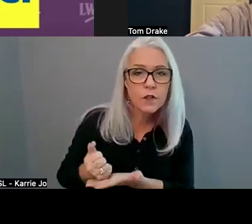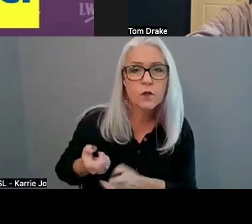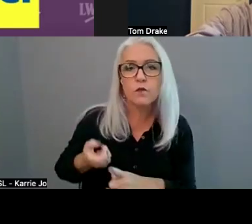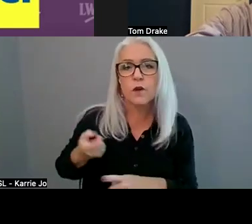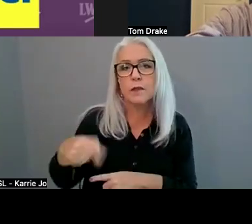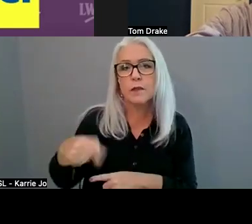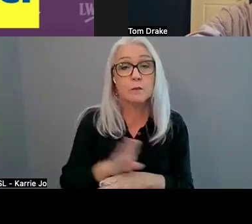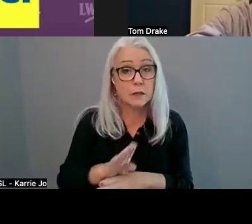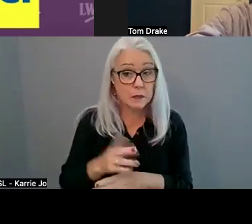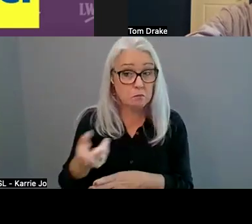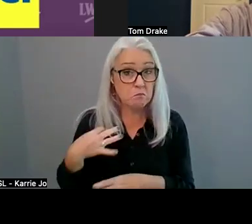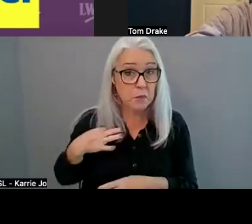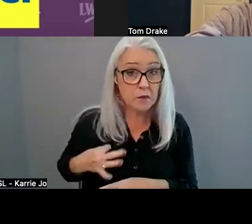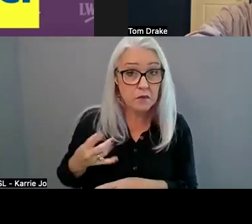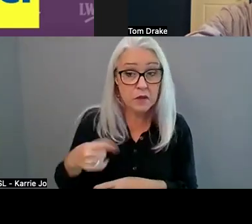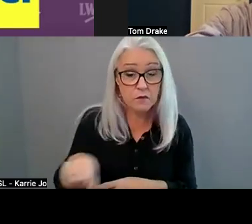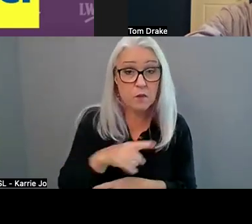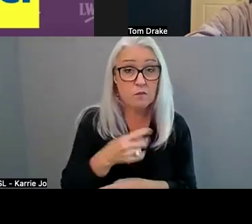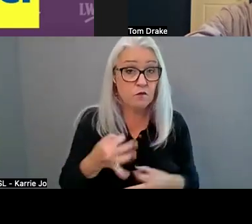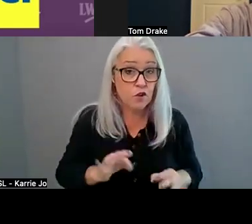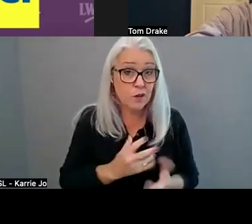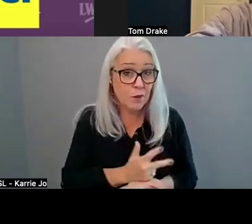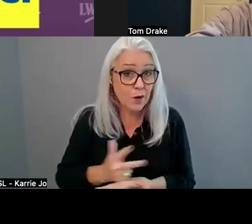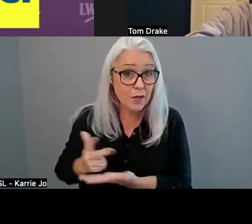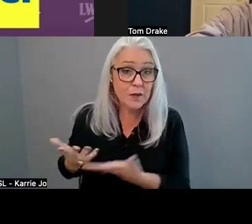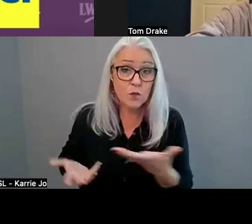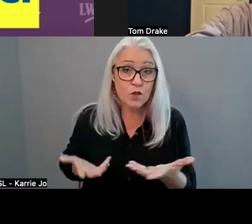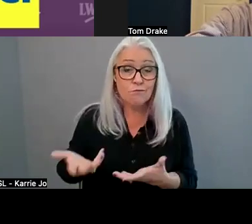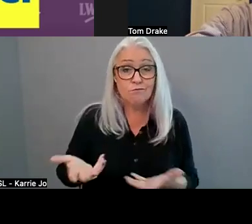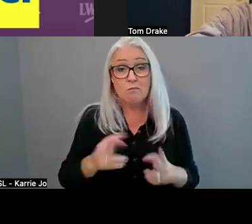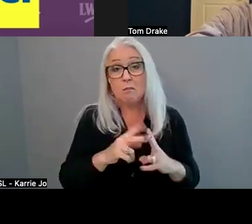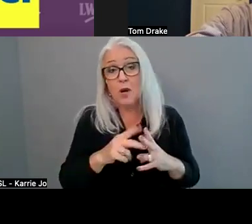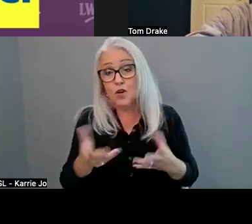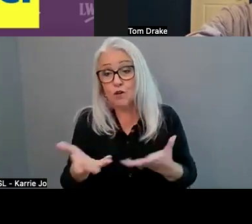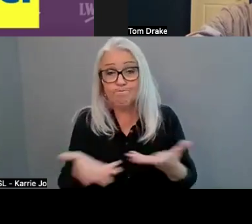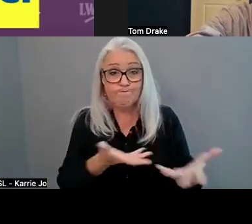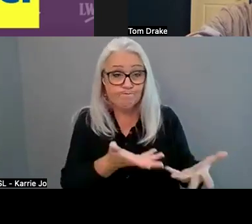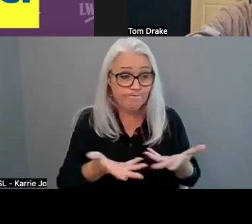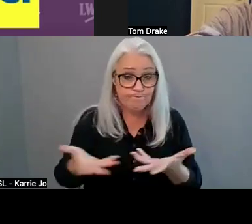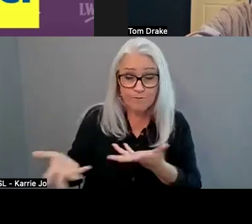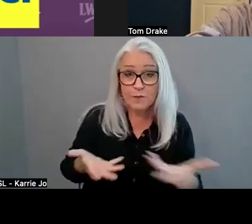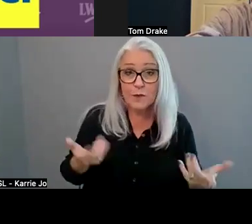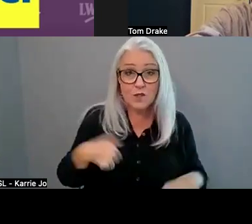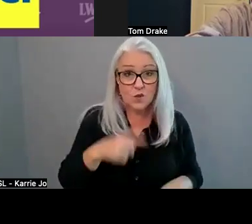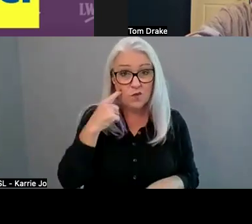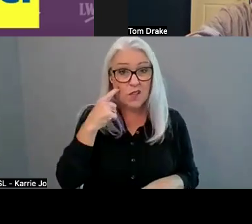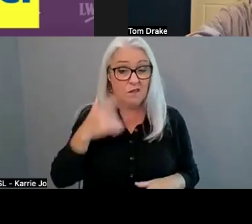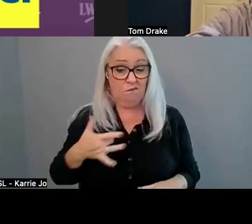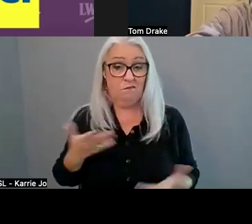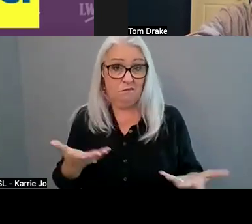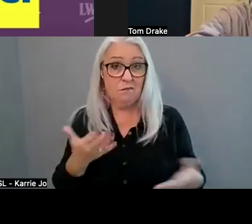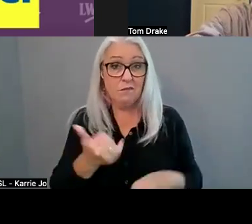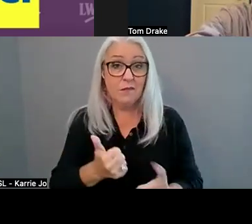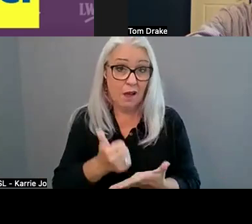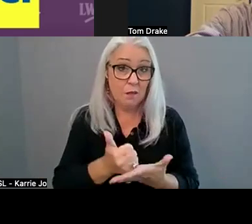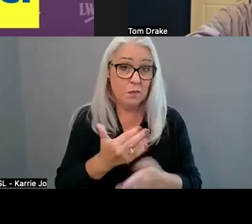really benefited from this? We'll sit down and have a partnership with the business owners. We'll sit at the table and say, is this helping you? Because if it is,